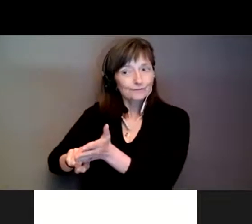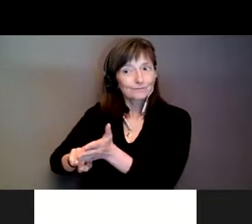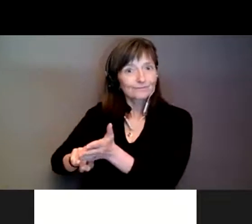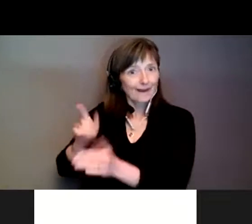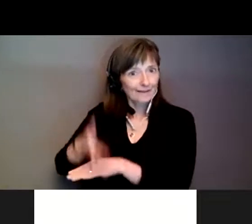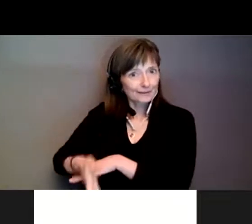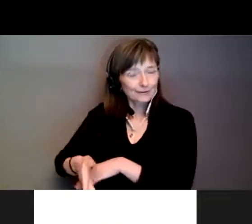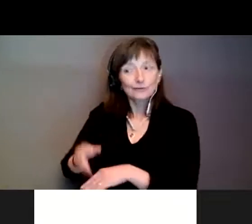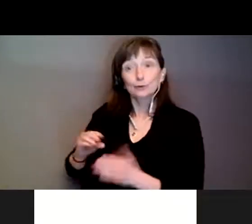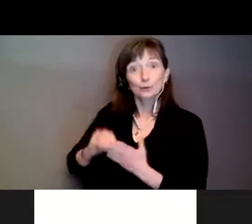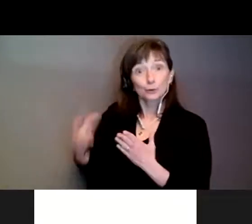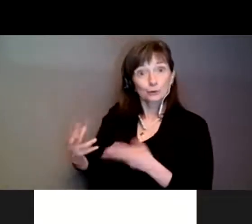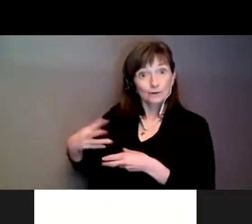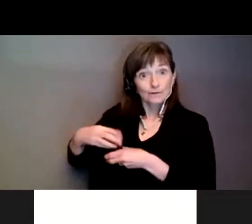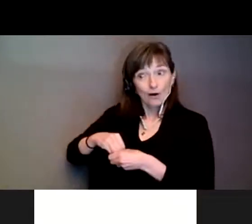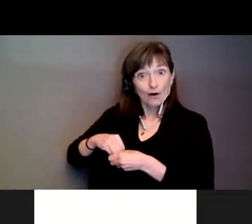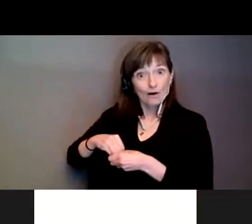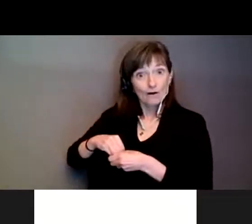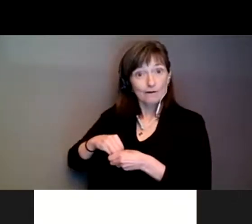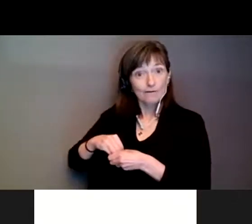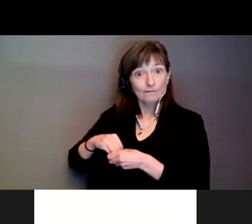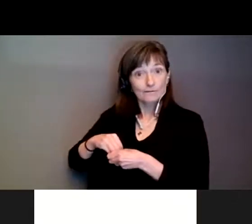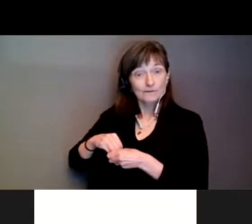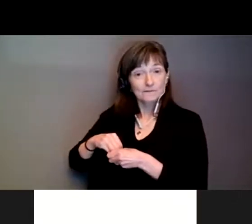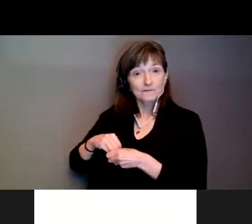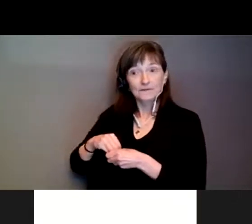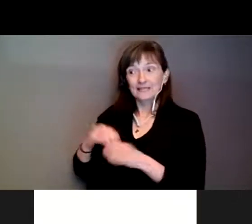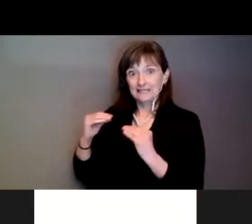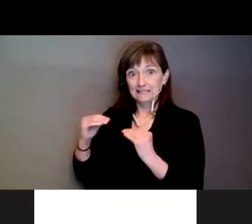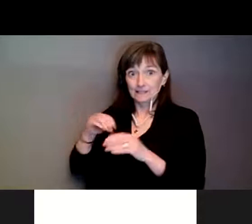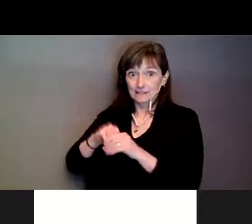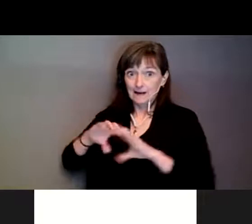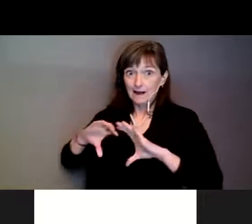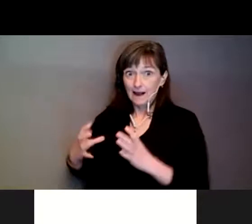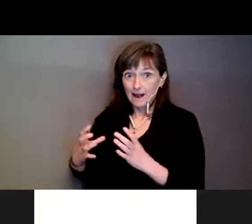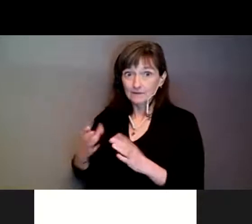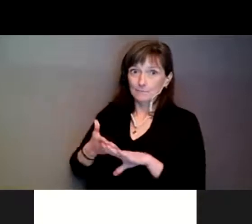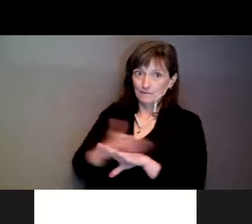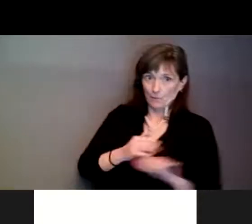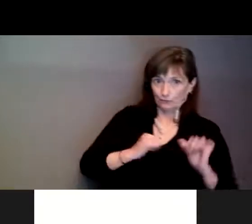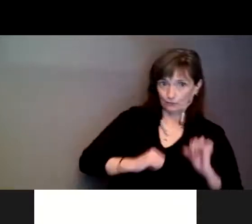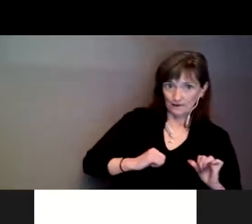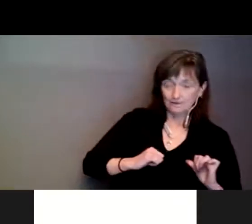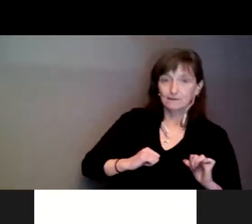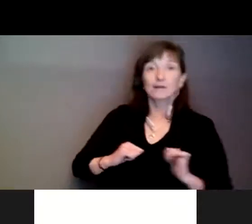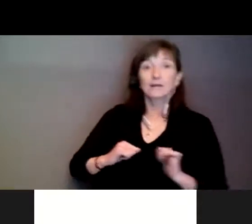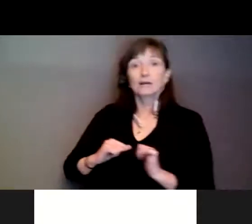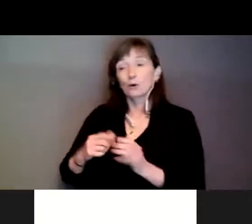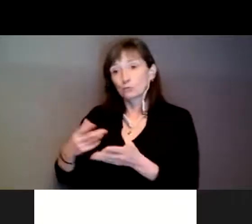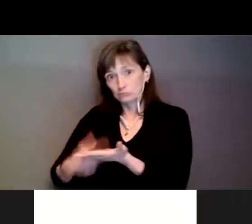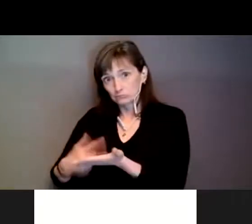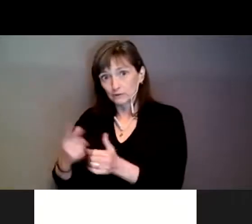educational event in the classroom before the show, watching the show and participating in an